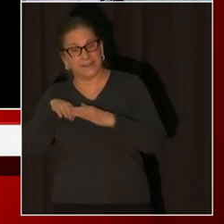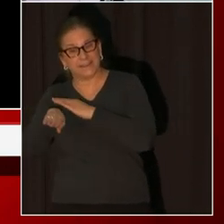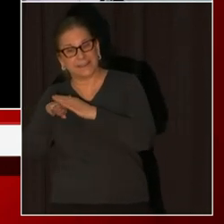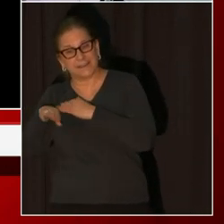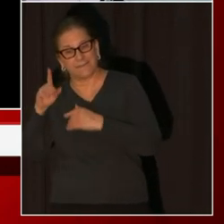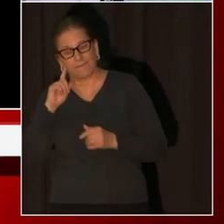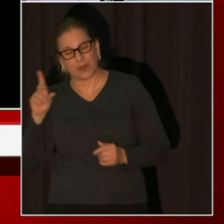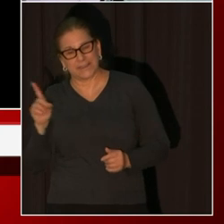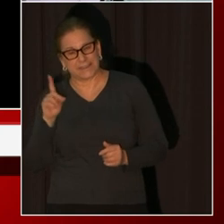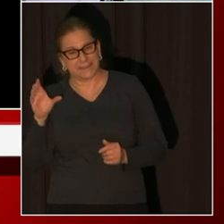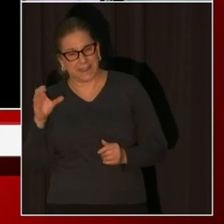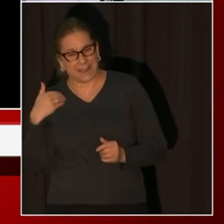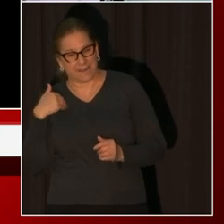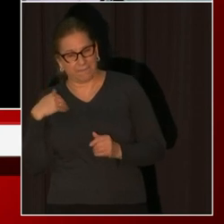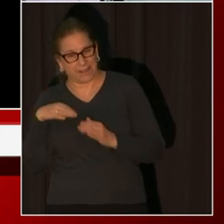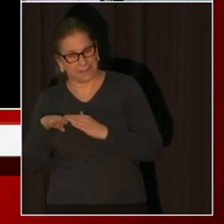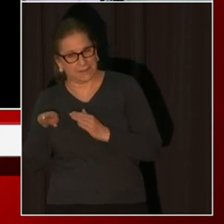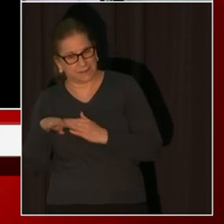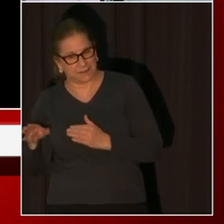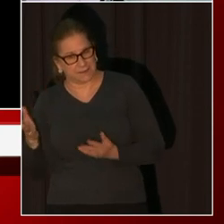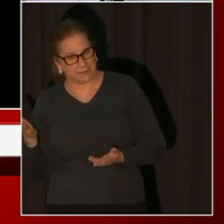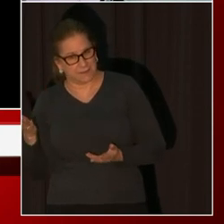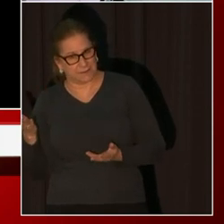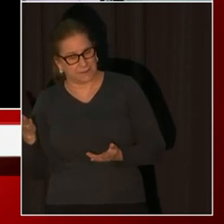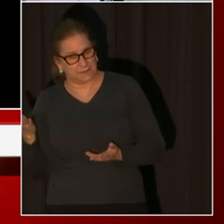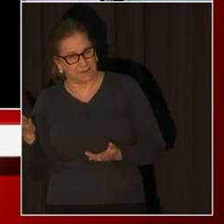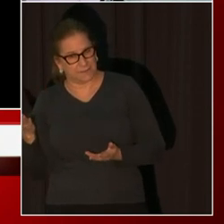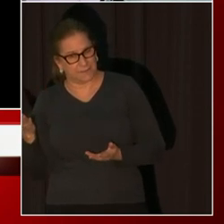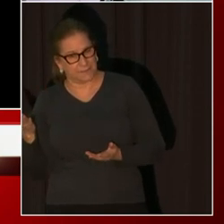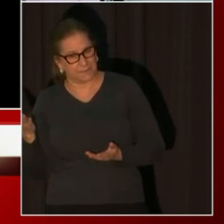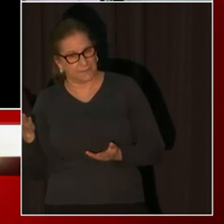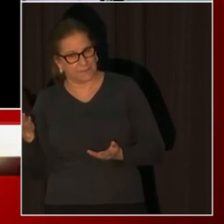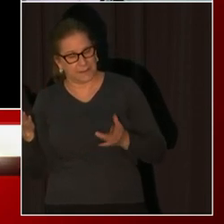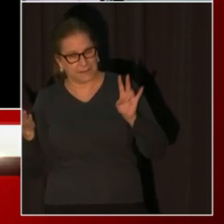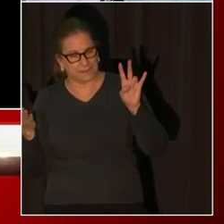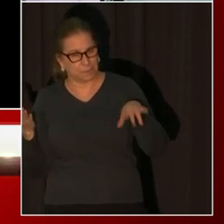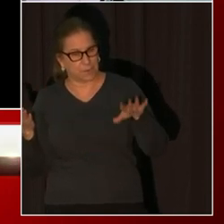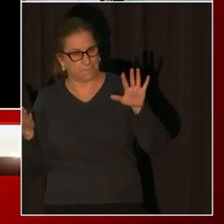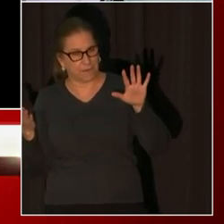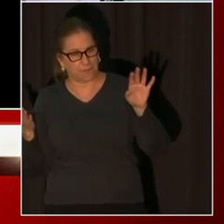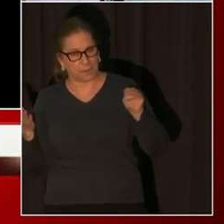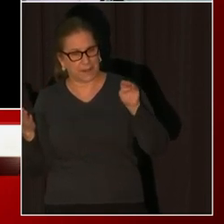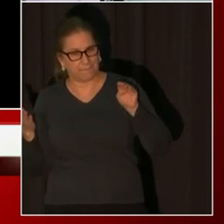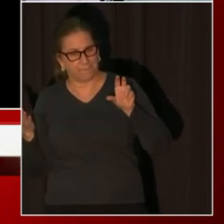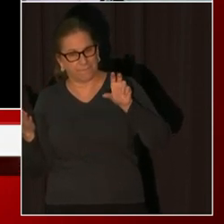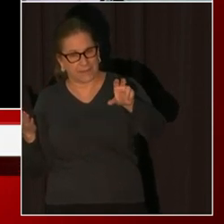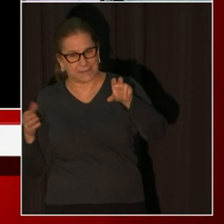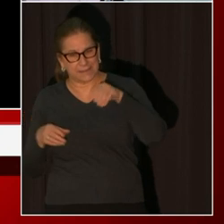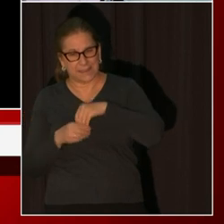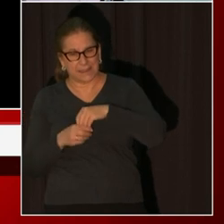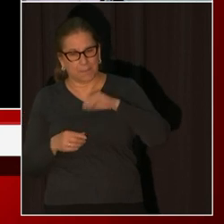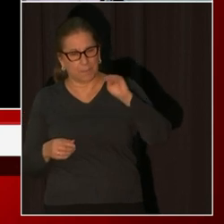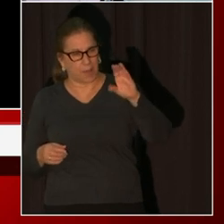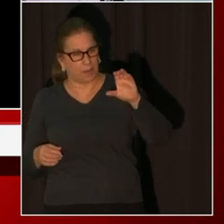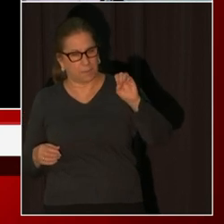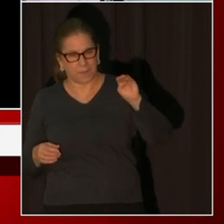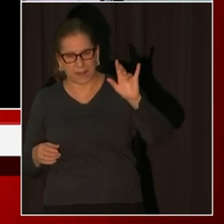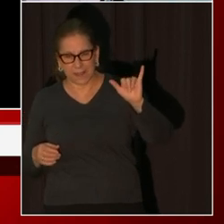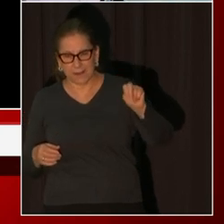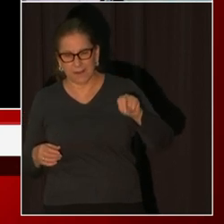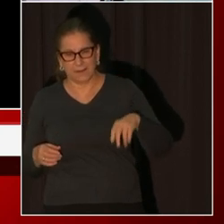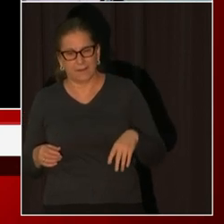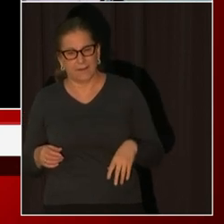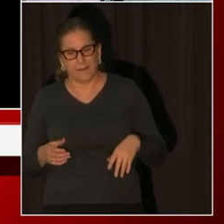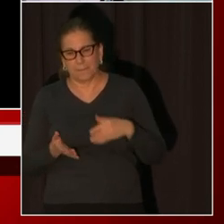then $75.5 million for investments in McMillan, $122.6 million for infrastructure development at St.